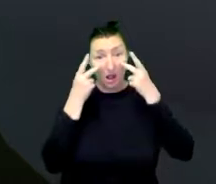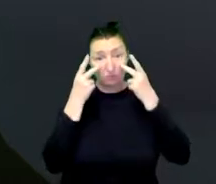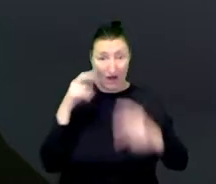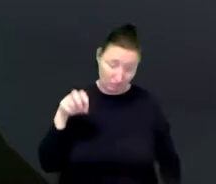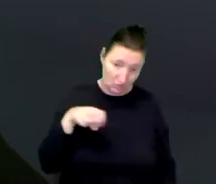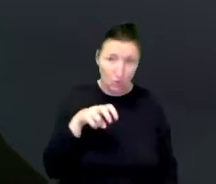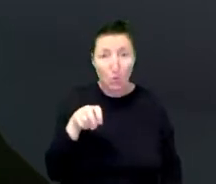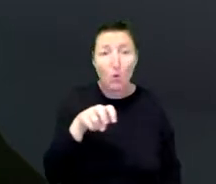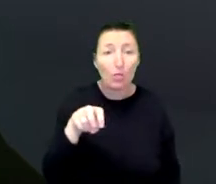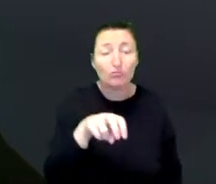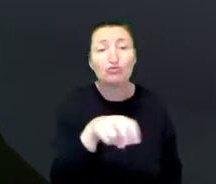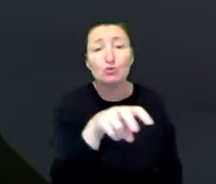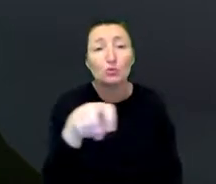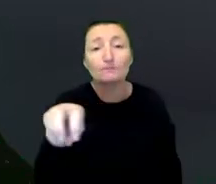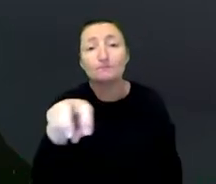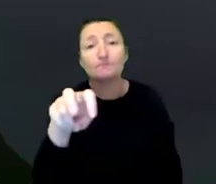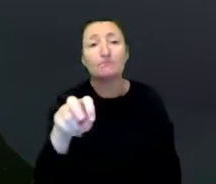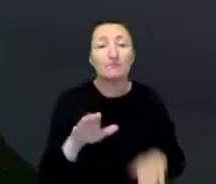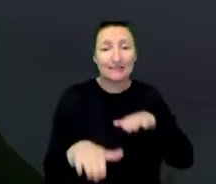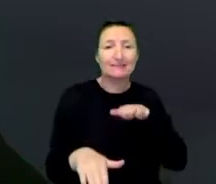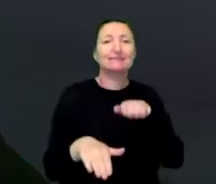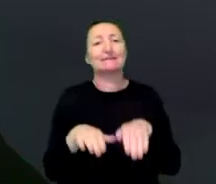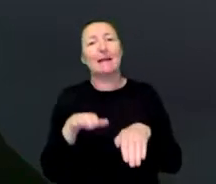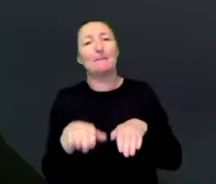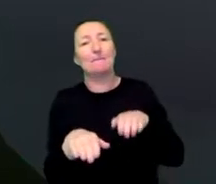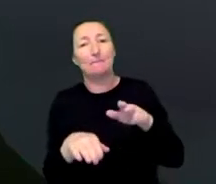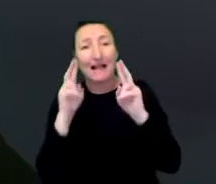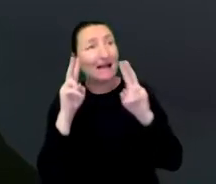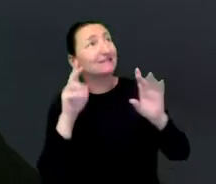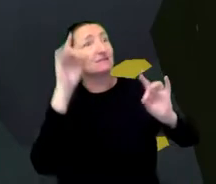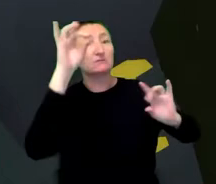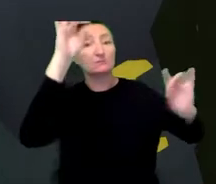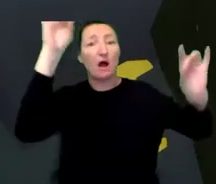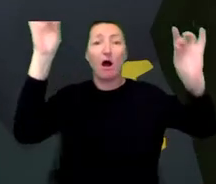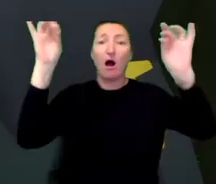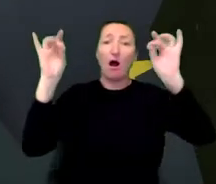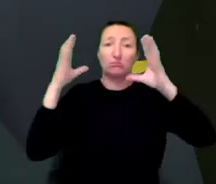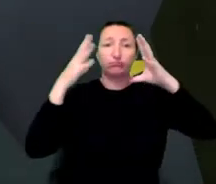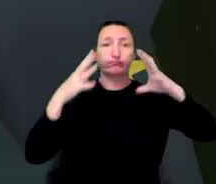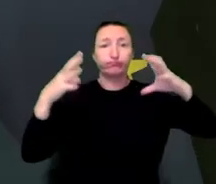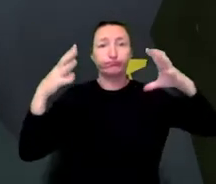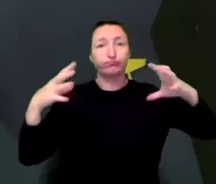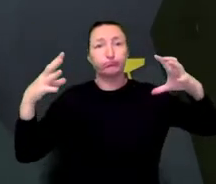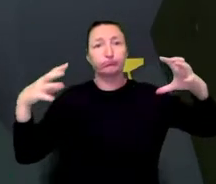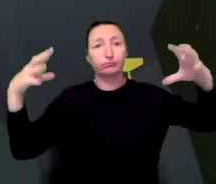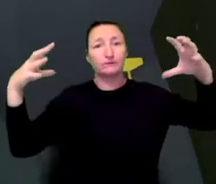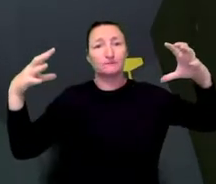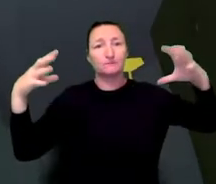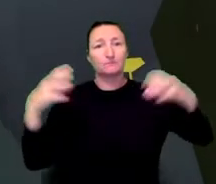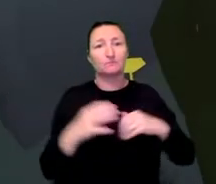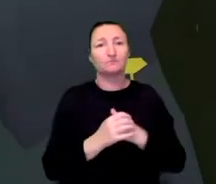flesh. In the wake of each step, ecologies of stars and celestial fungi grow. I hope everyone enjoyed